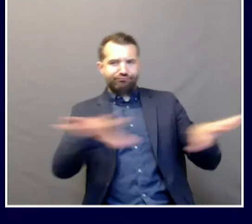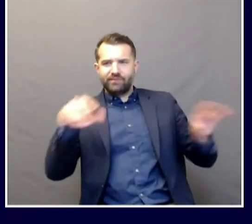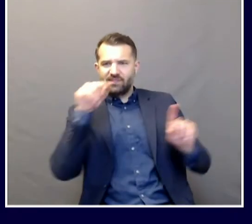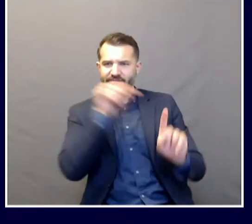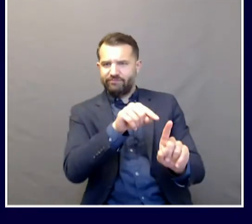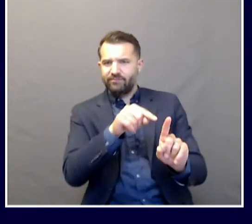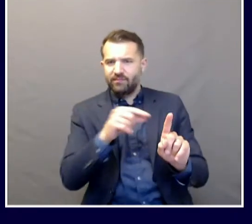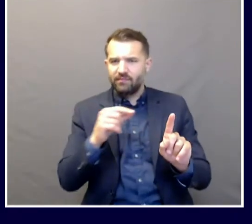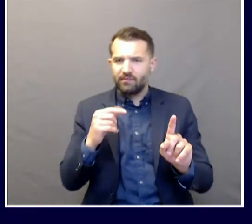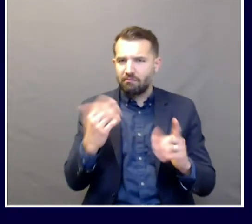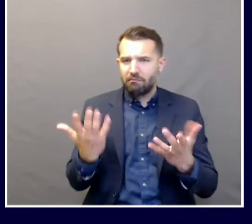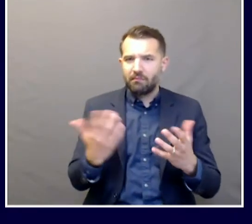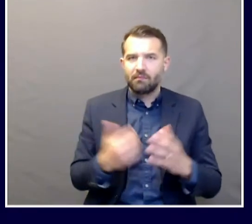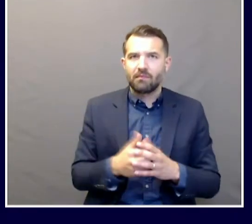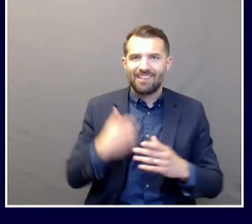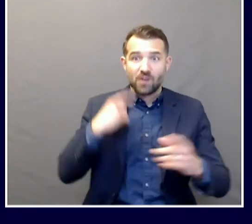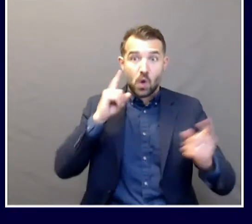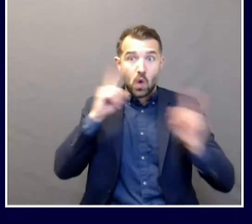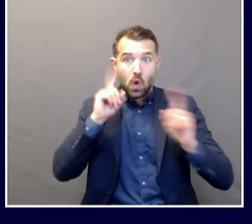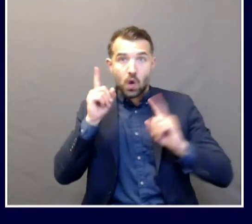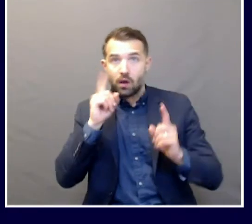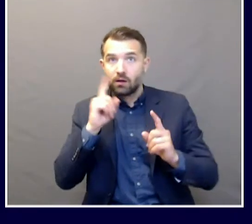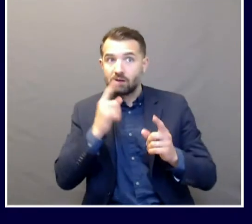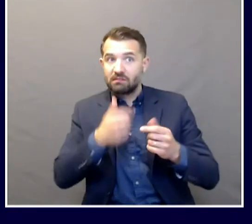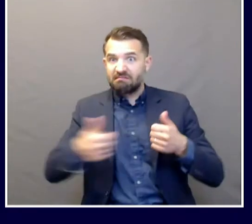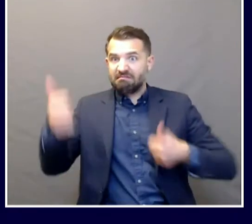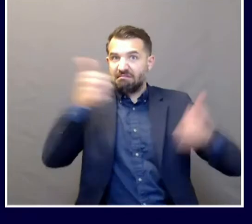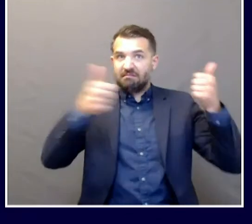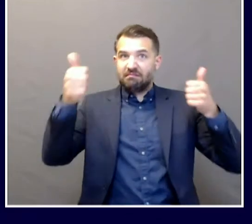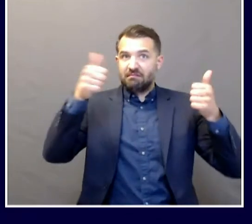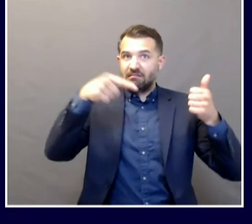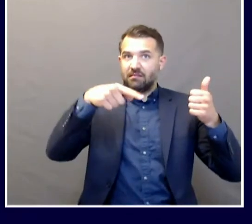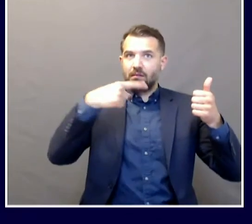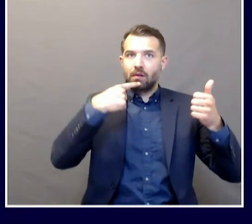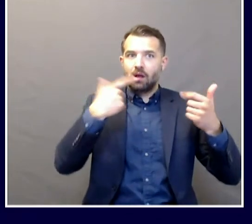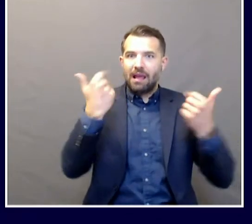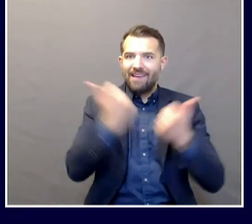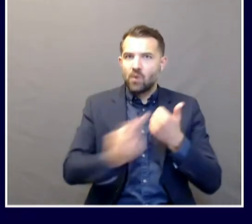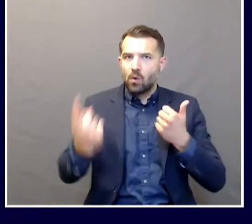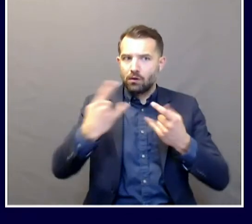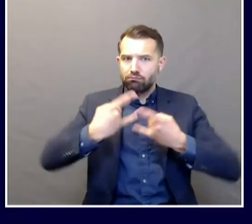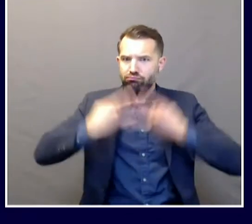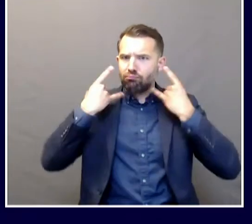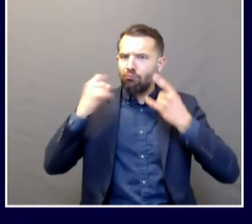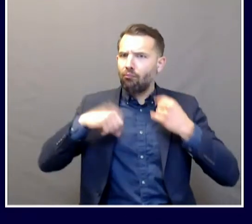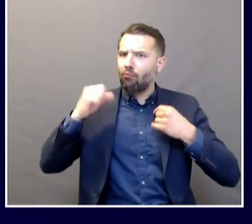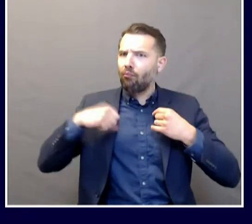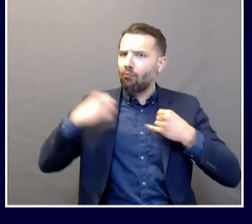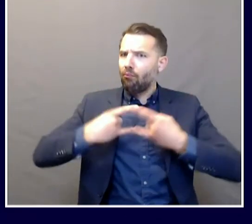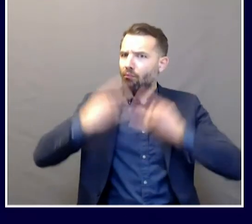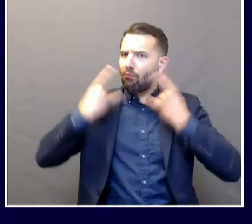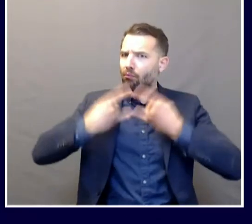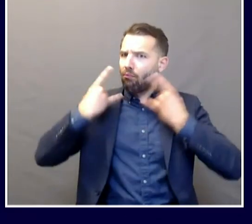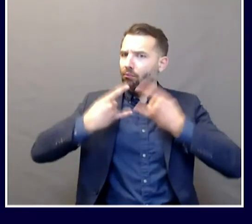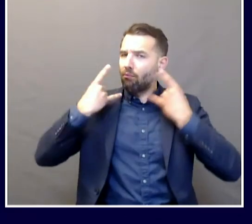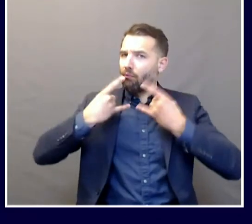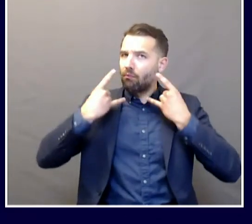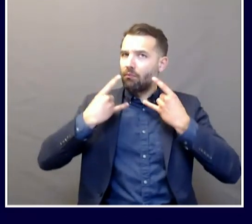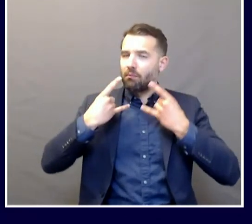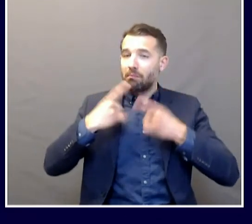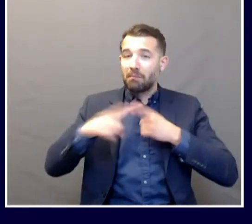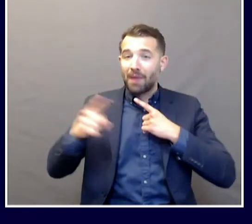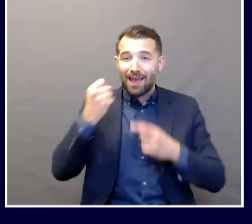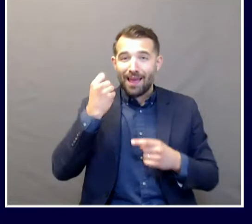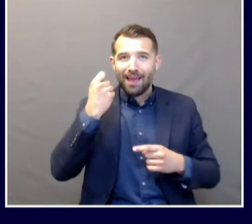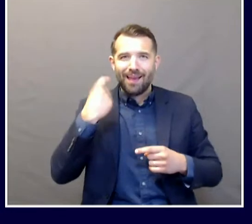great. So if this high case count is spreading through people going over to their friend's house and then they're going to another friend's